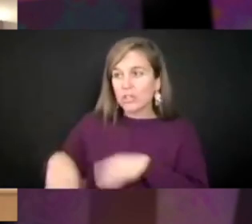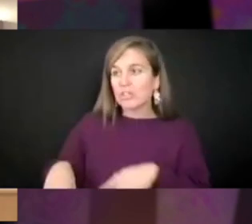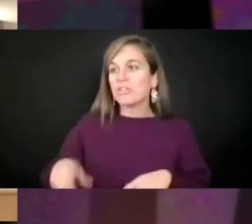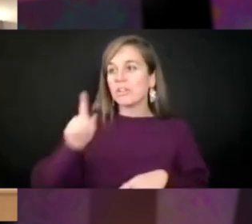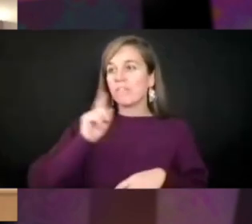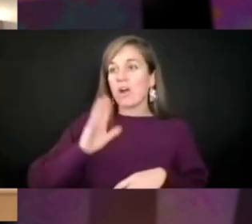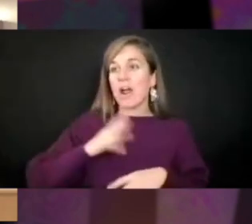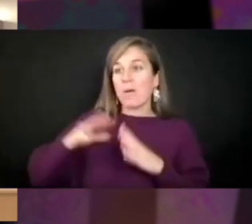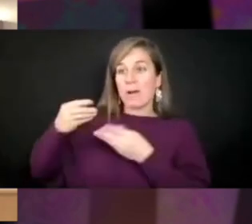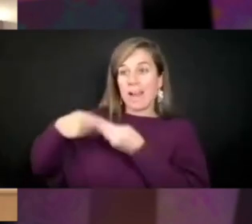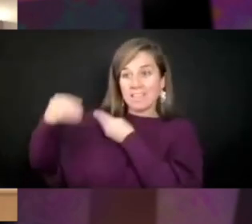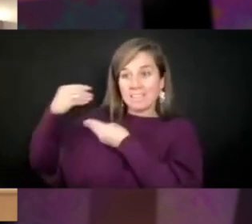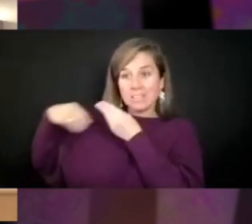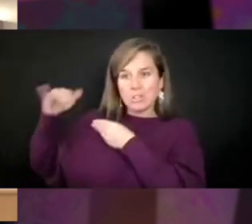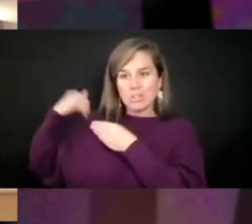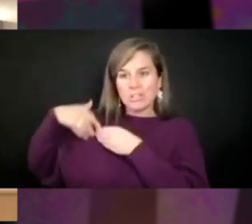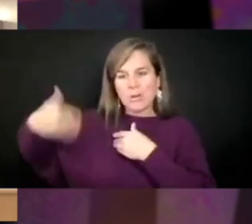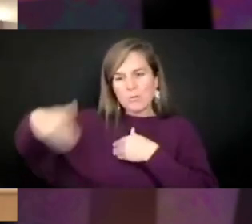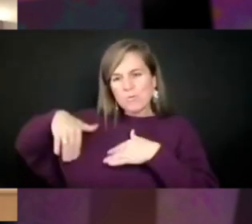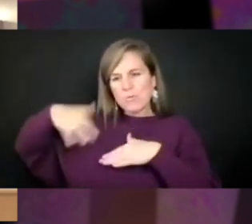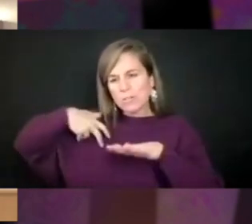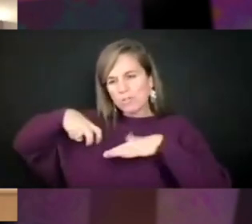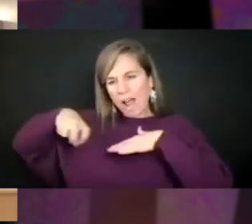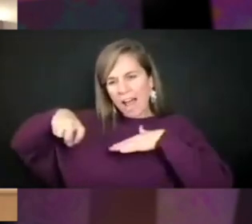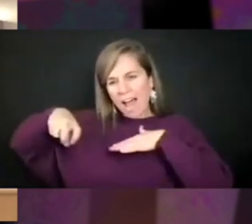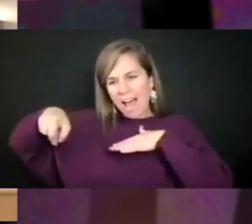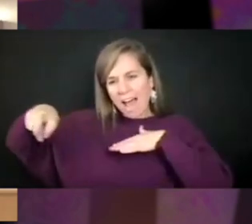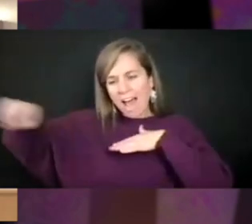know, our ancestors like traveling deep into the sea,